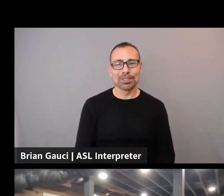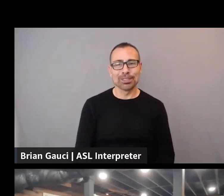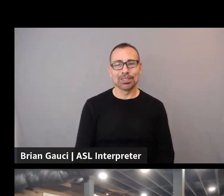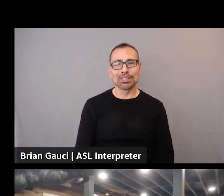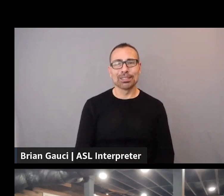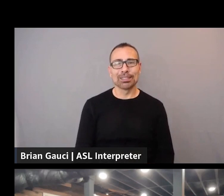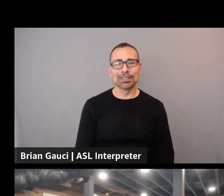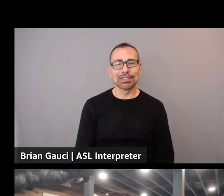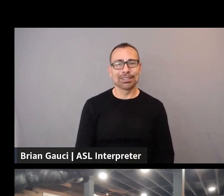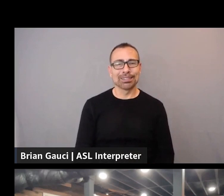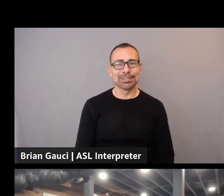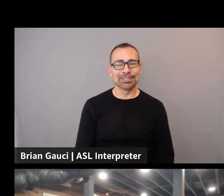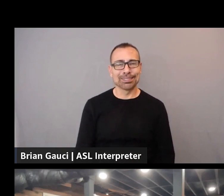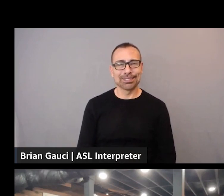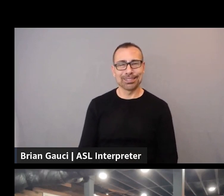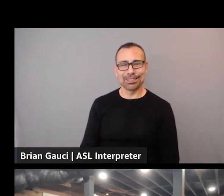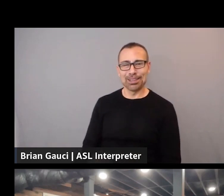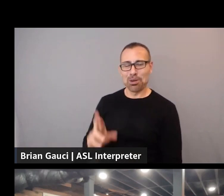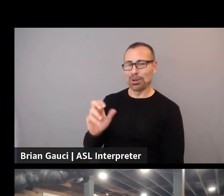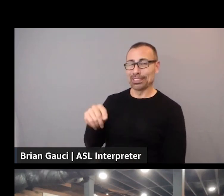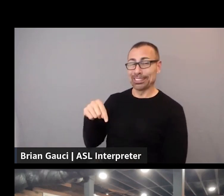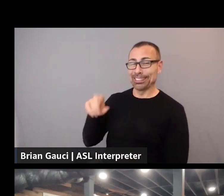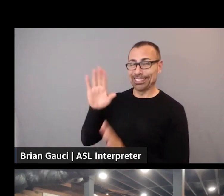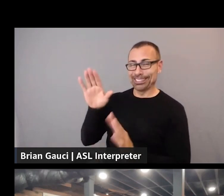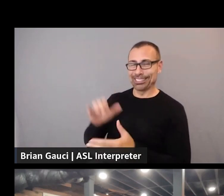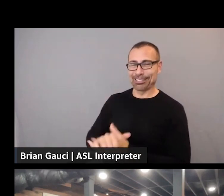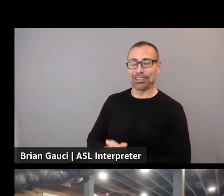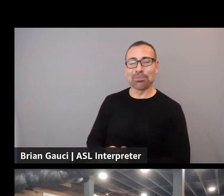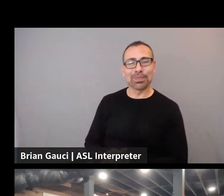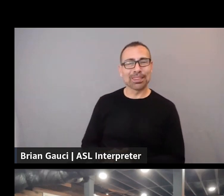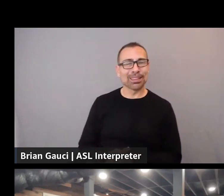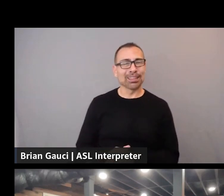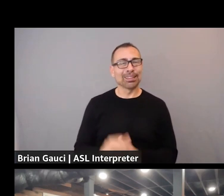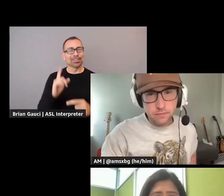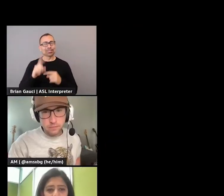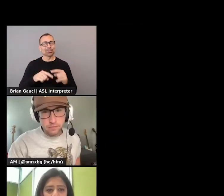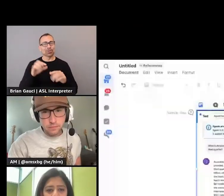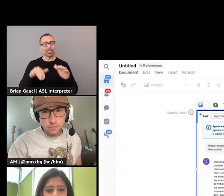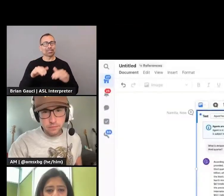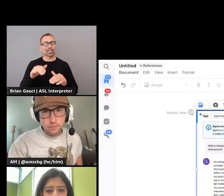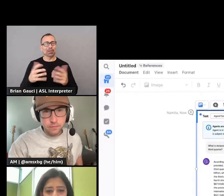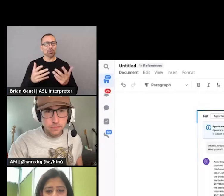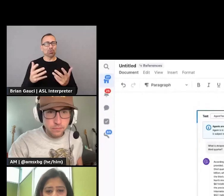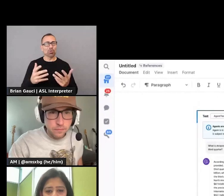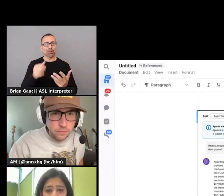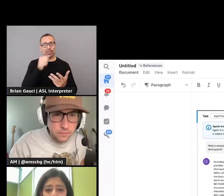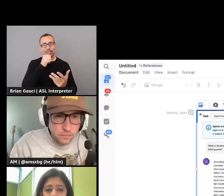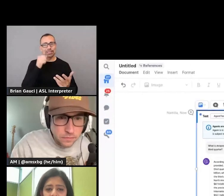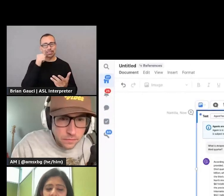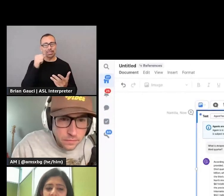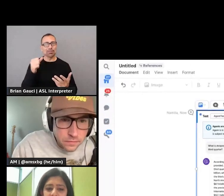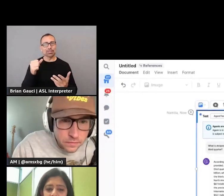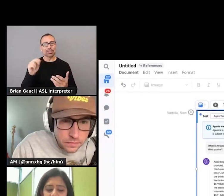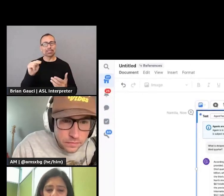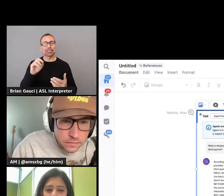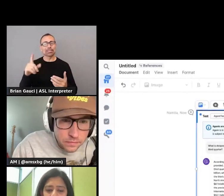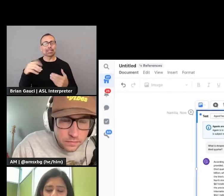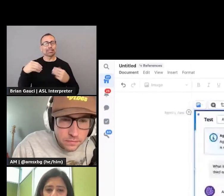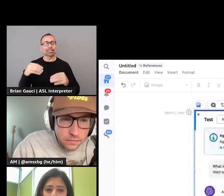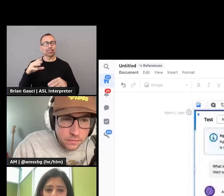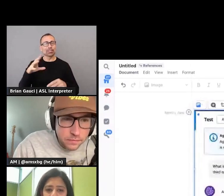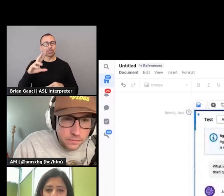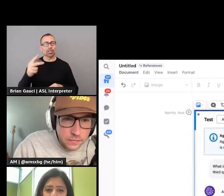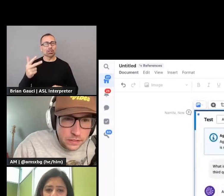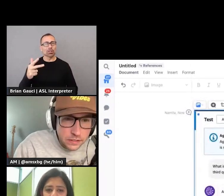This is great. So when I tried the same, what is Amazon's net sales in third quarter? Maybe I should try that. And that's another thing of